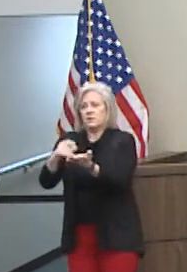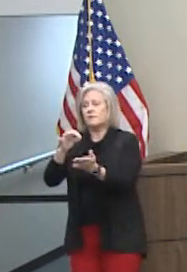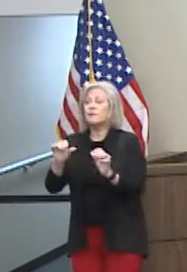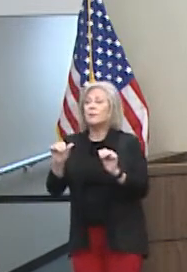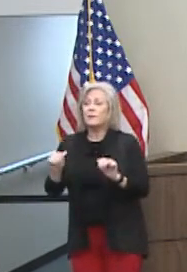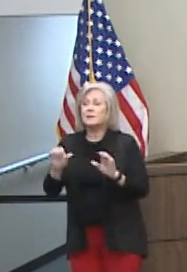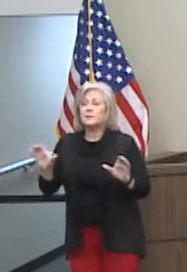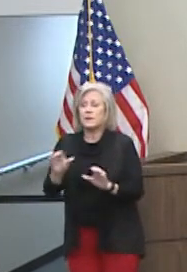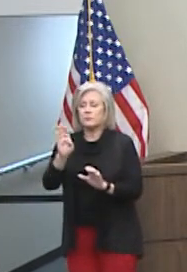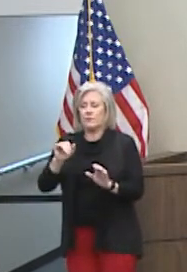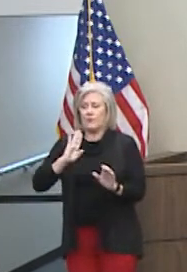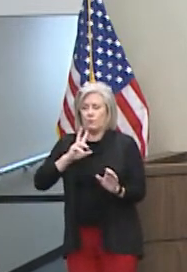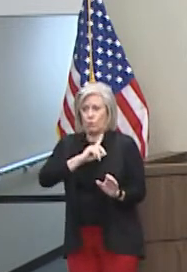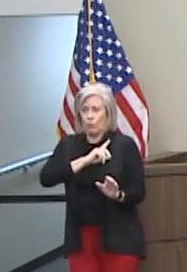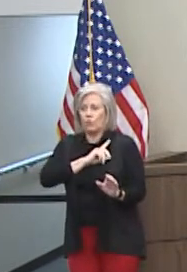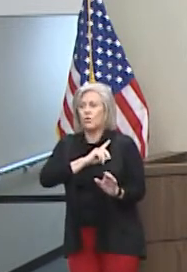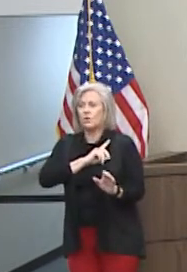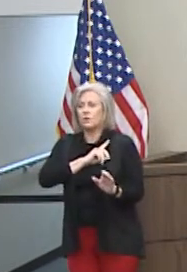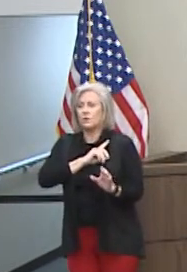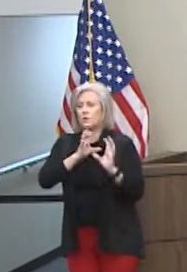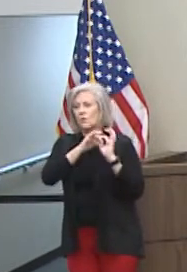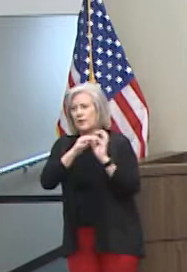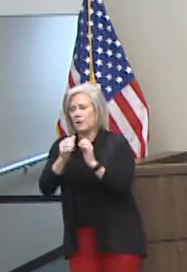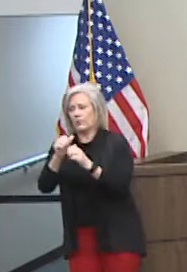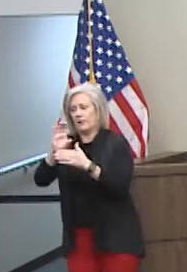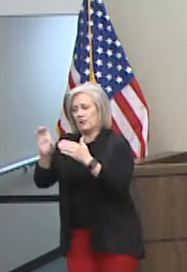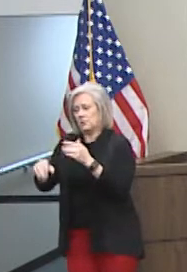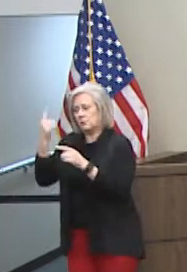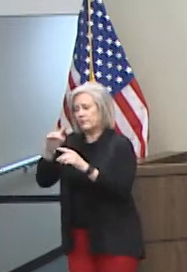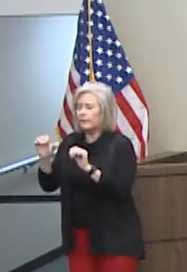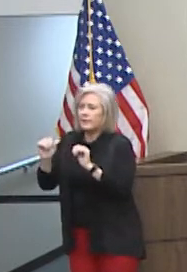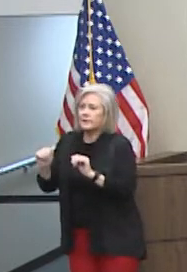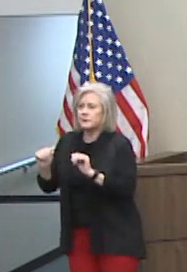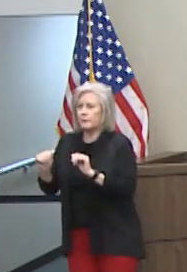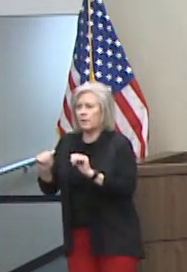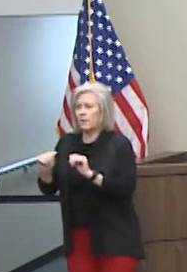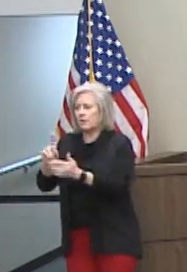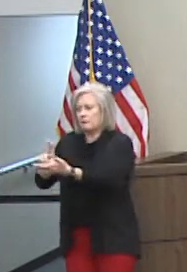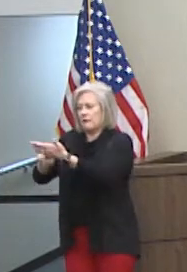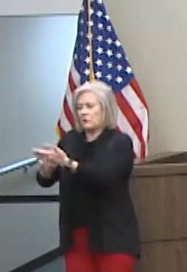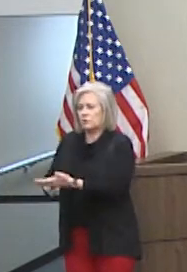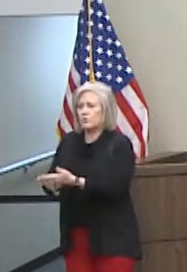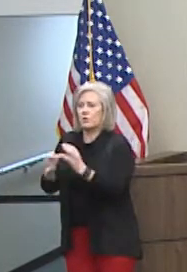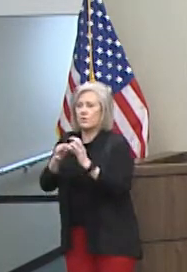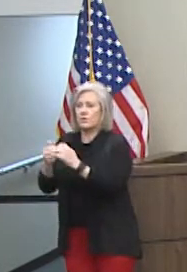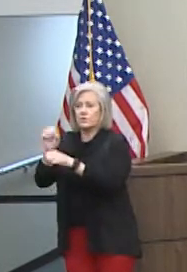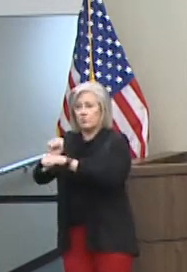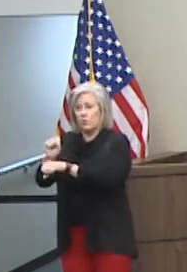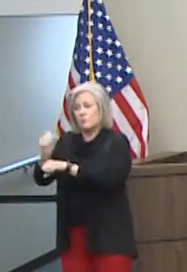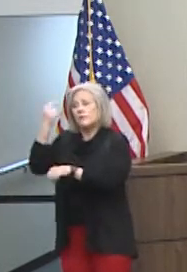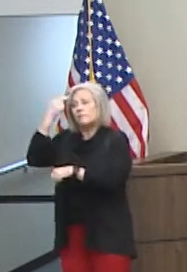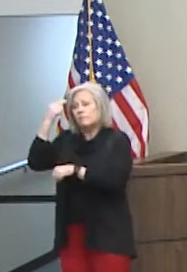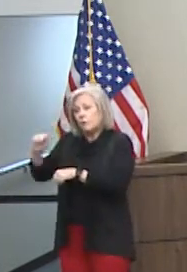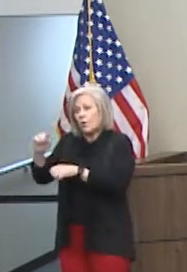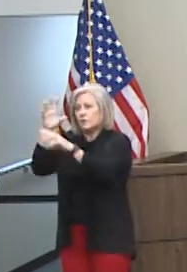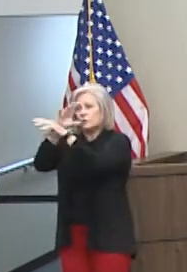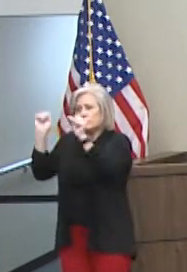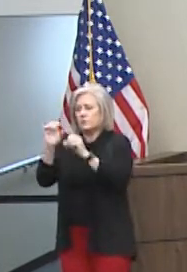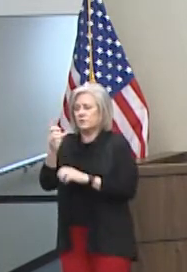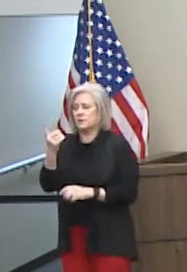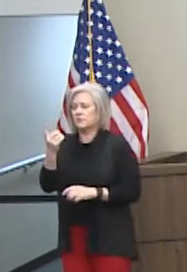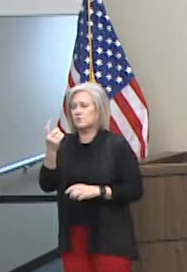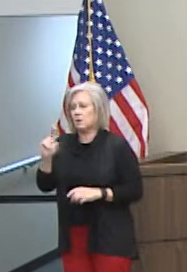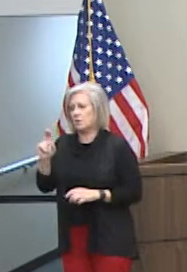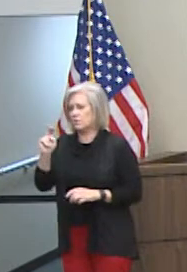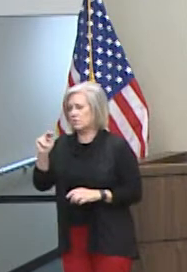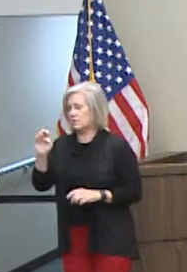possible action by the board regarding consequences and possible contract employment implications, if any, for Superintendent Dr. Marcus